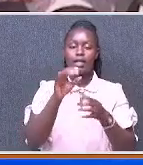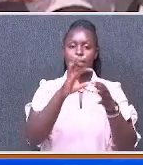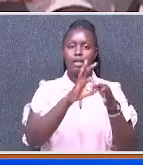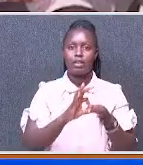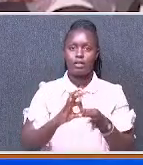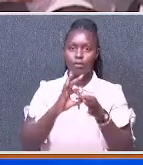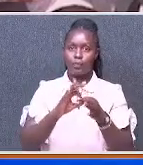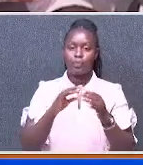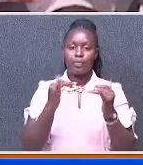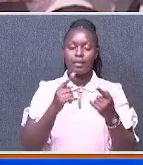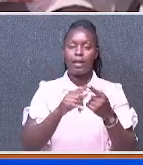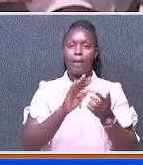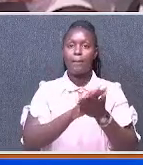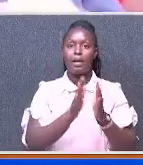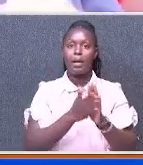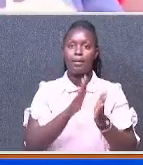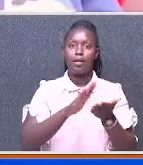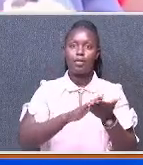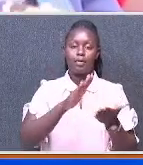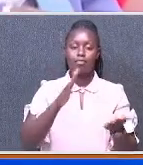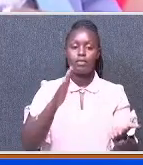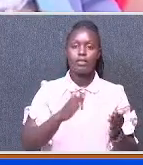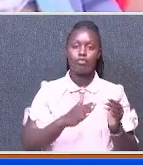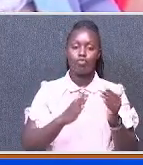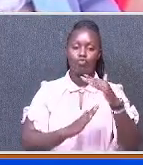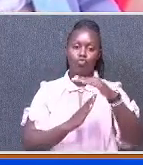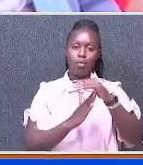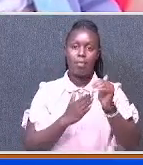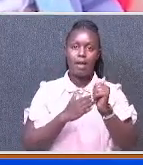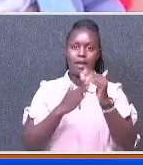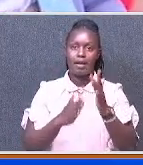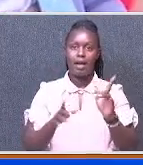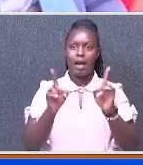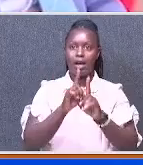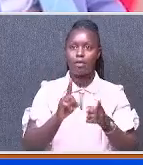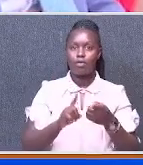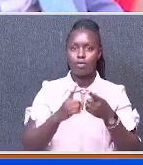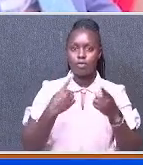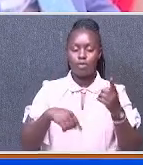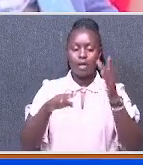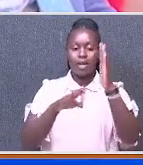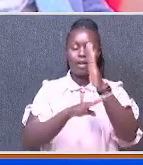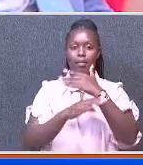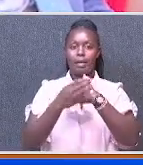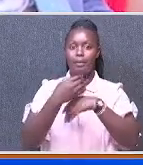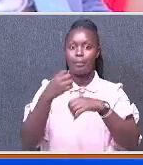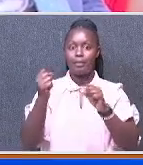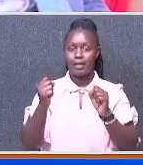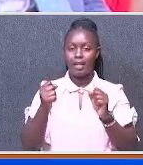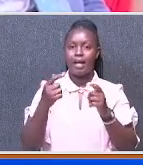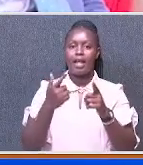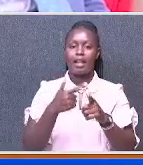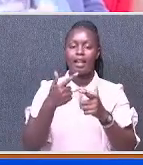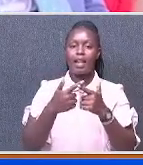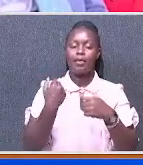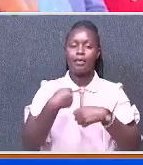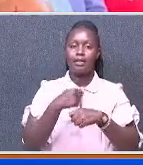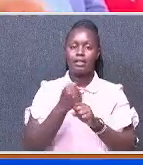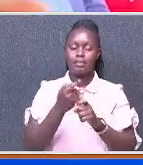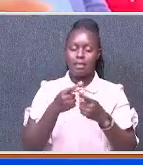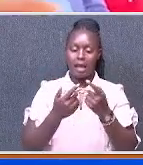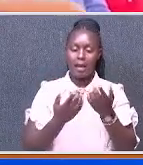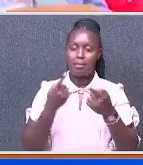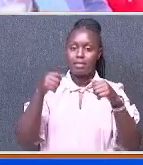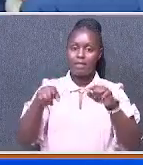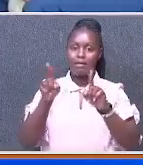Gachagua, being the most senior leader from the Mount Kenya region and the deputy to the commander-in-chief, William Ruto, is making a move to assert himself as a